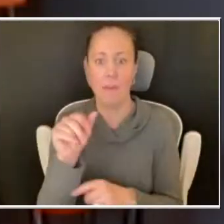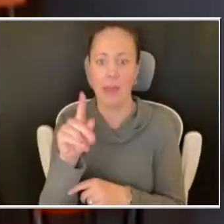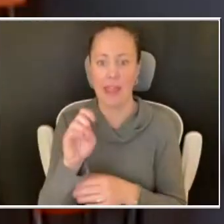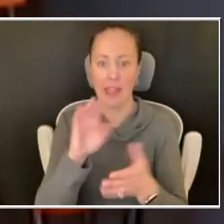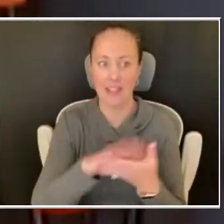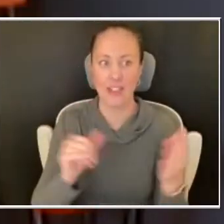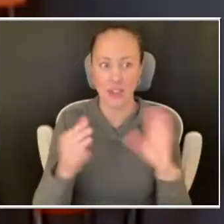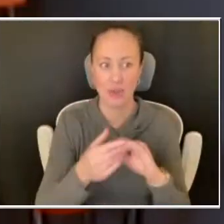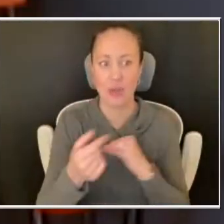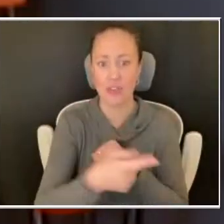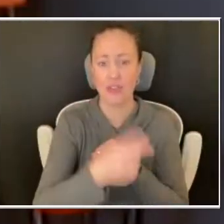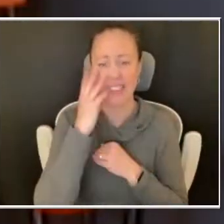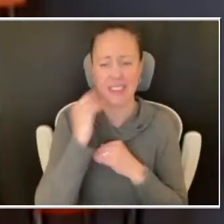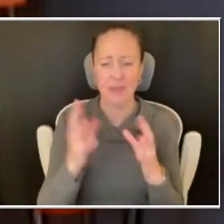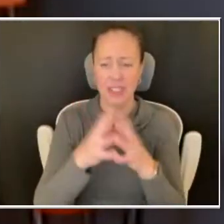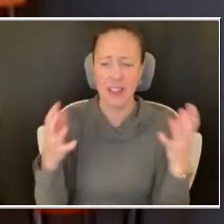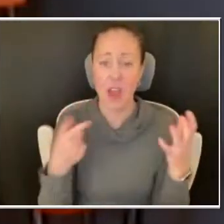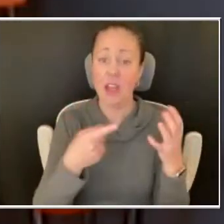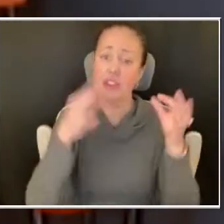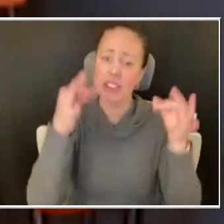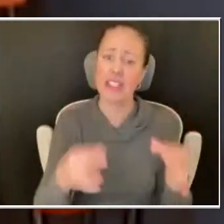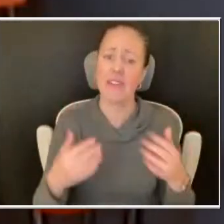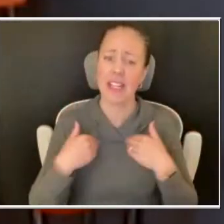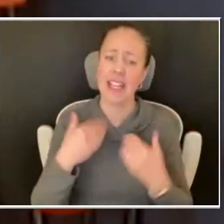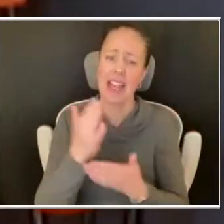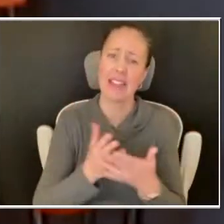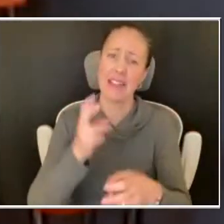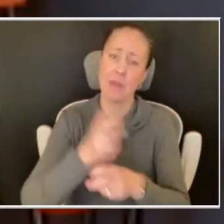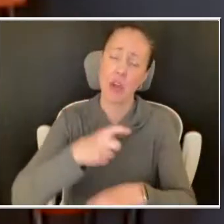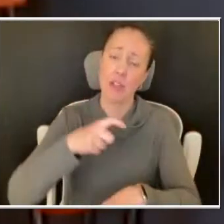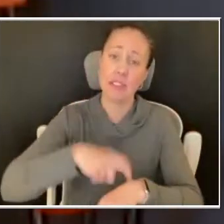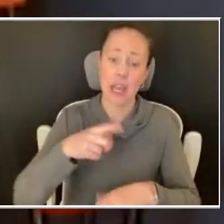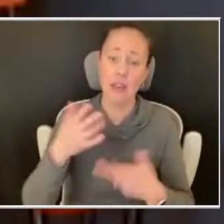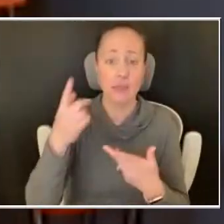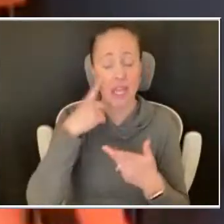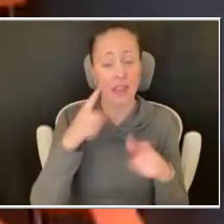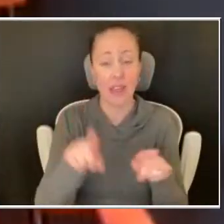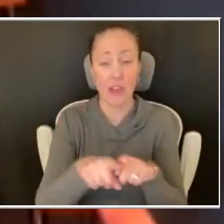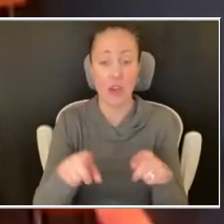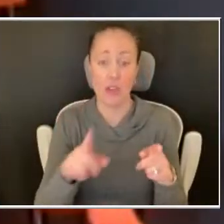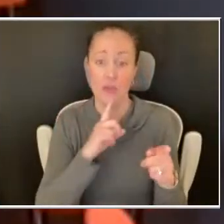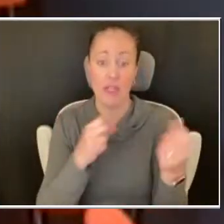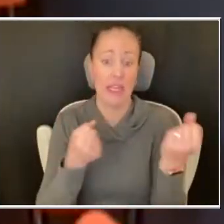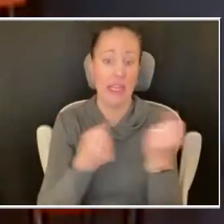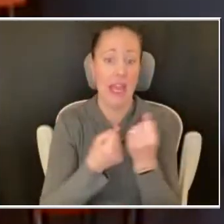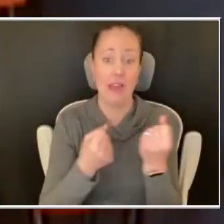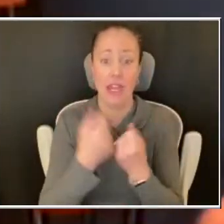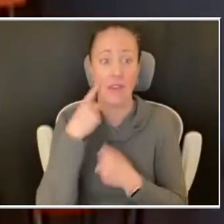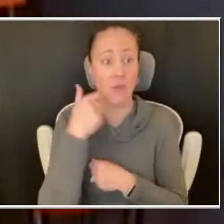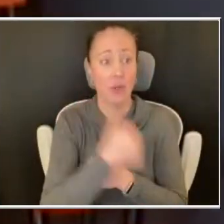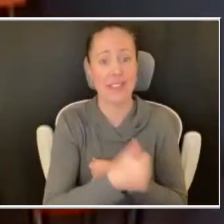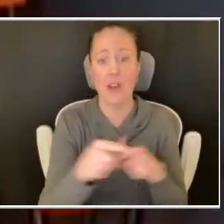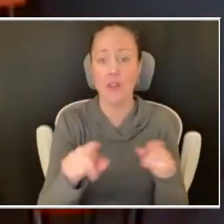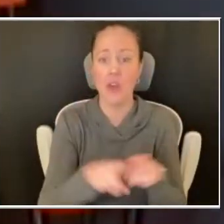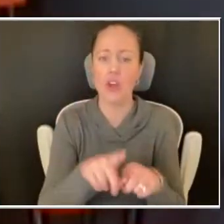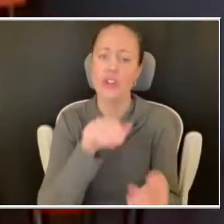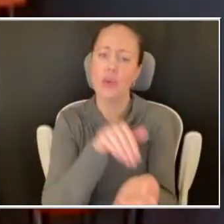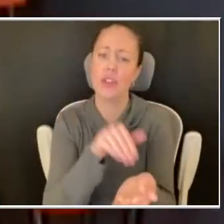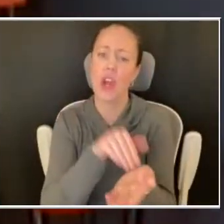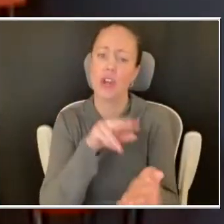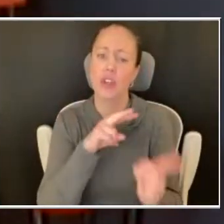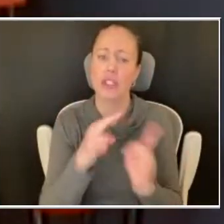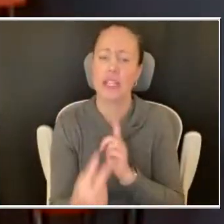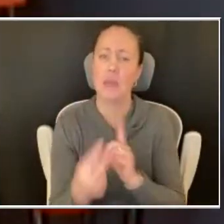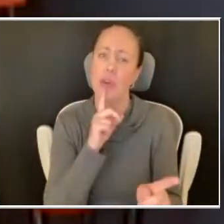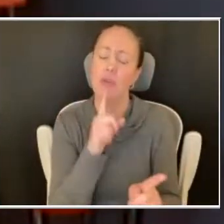and she definitely had some hard times. I think also advocating for yourself, and from a physician's standpoint, you know, really thinking outside of the